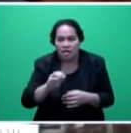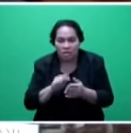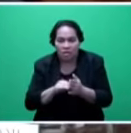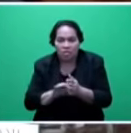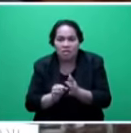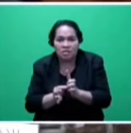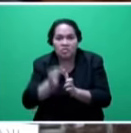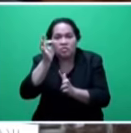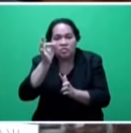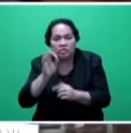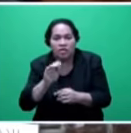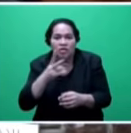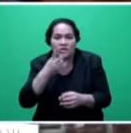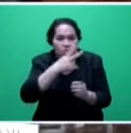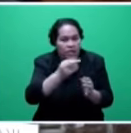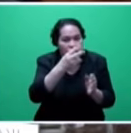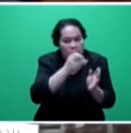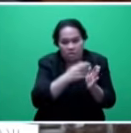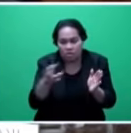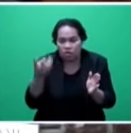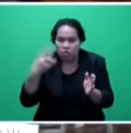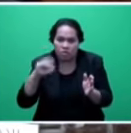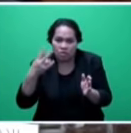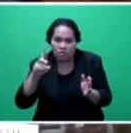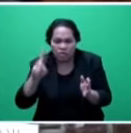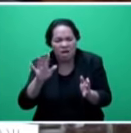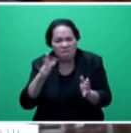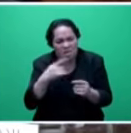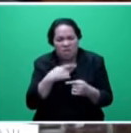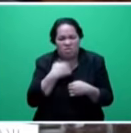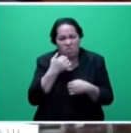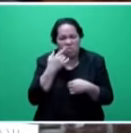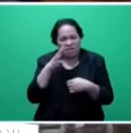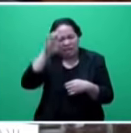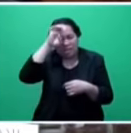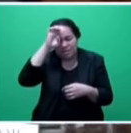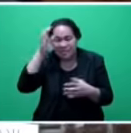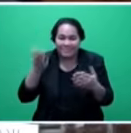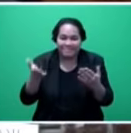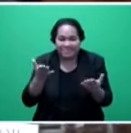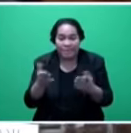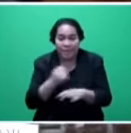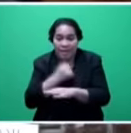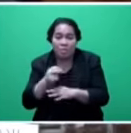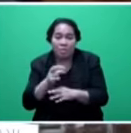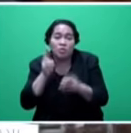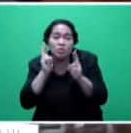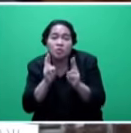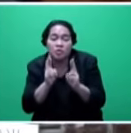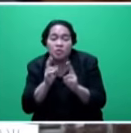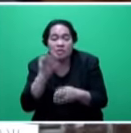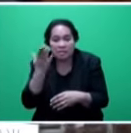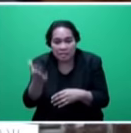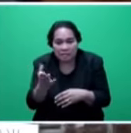2022 respectively may be over-optimistic. Mr. Speaker, sir, the government wishful thinking that early recovery